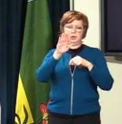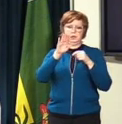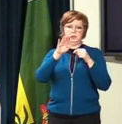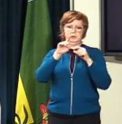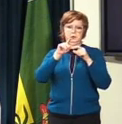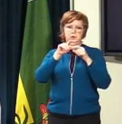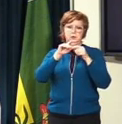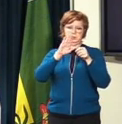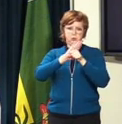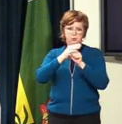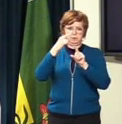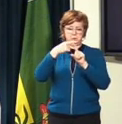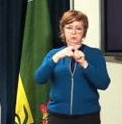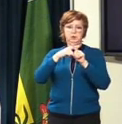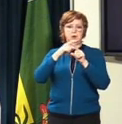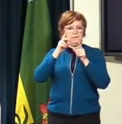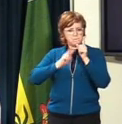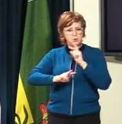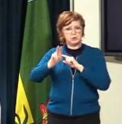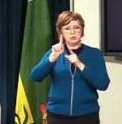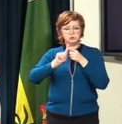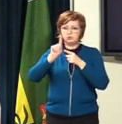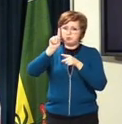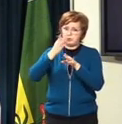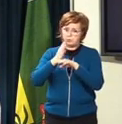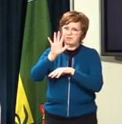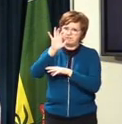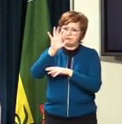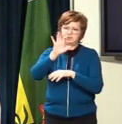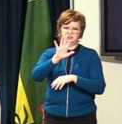does that say about the current